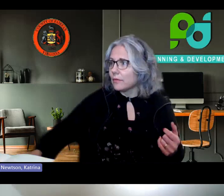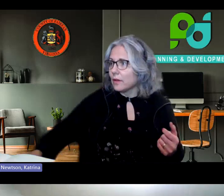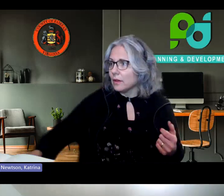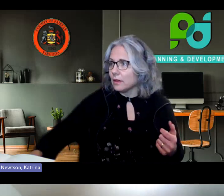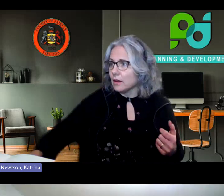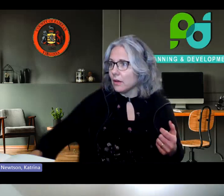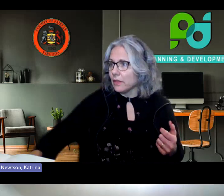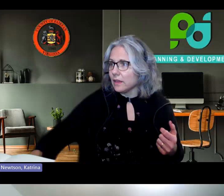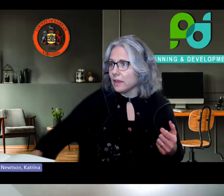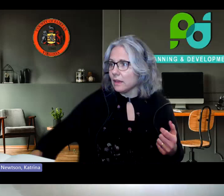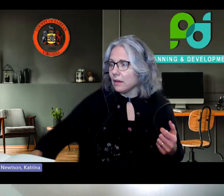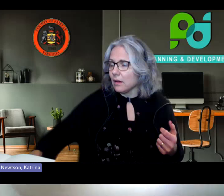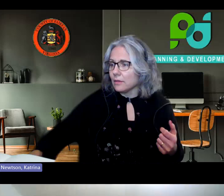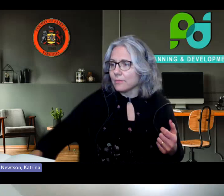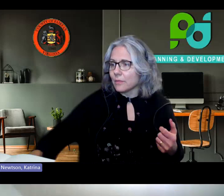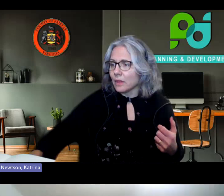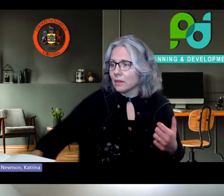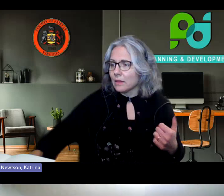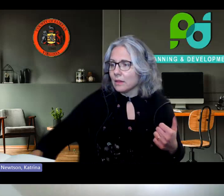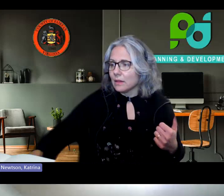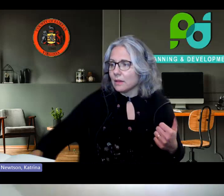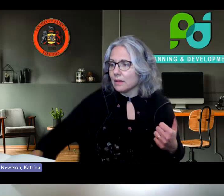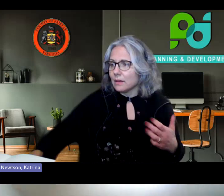on the